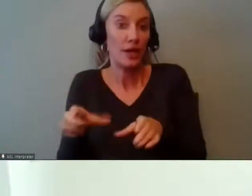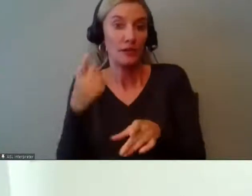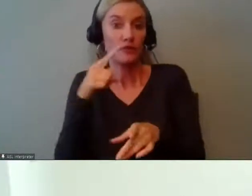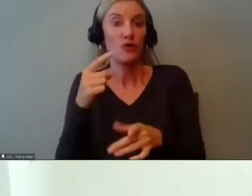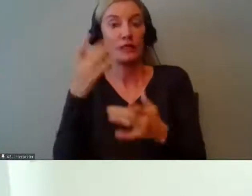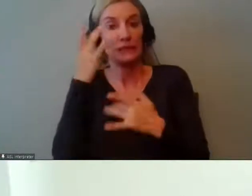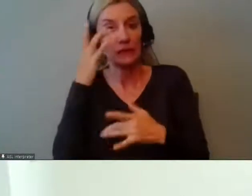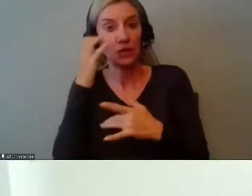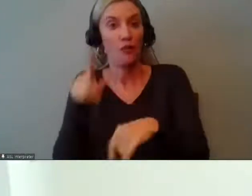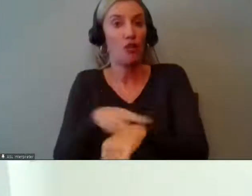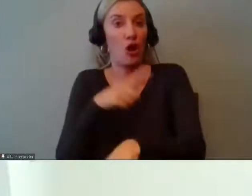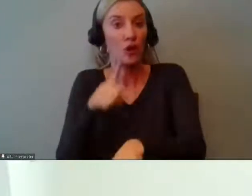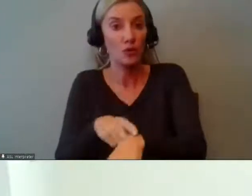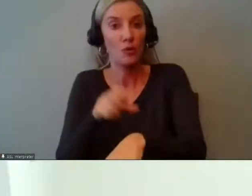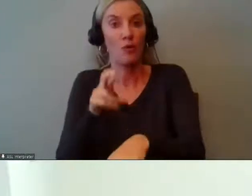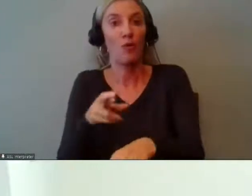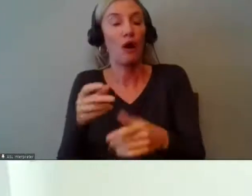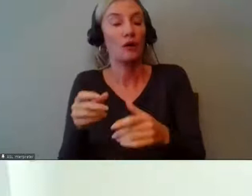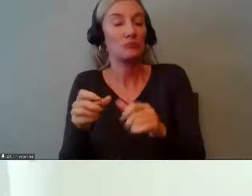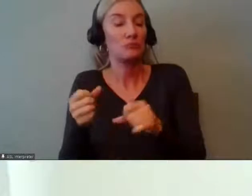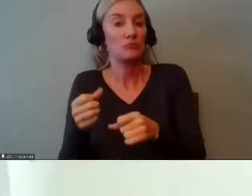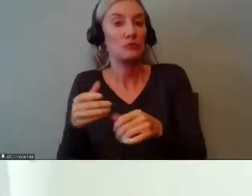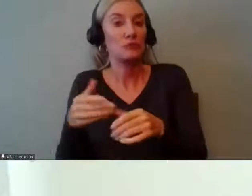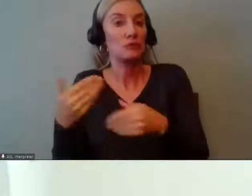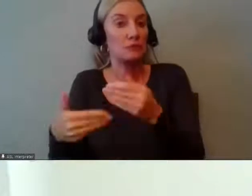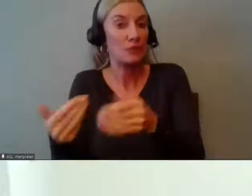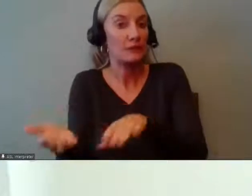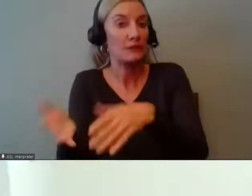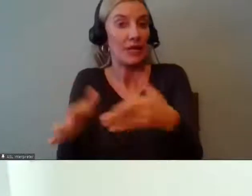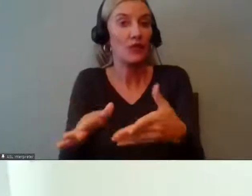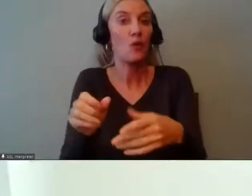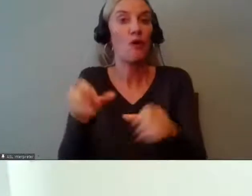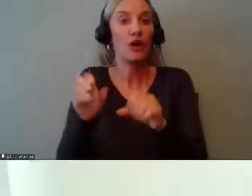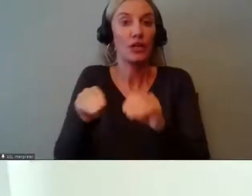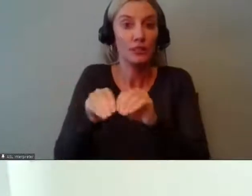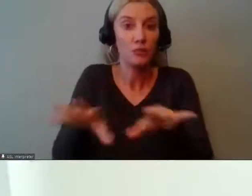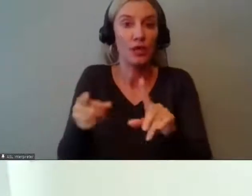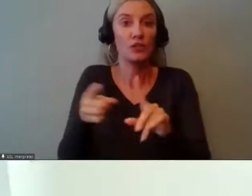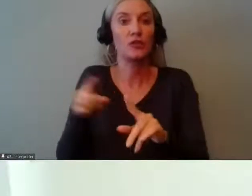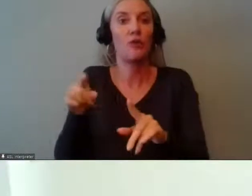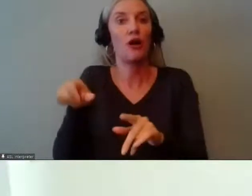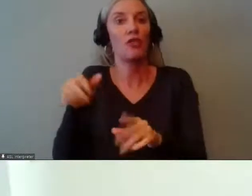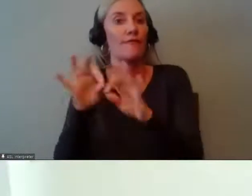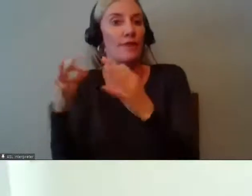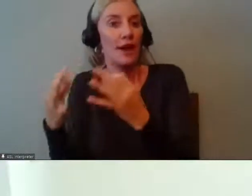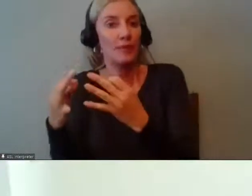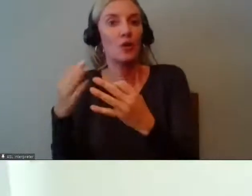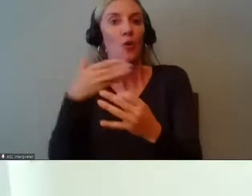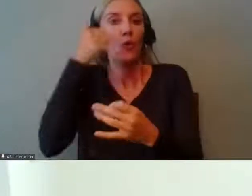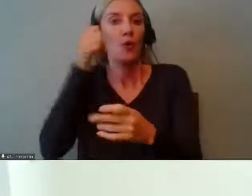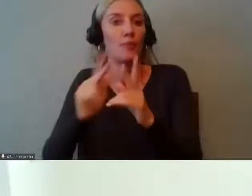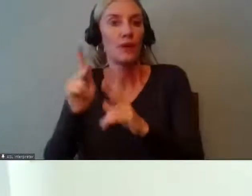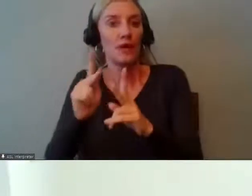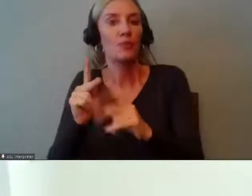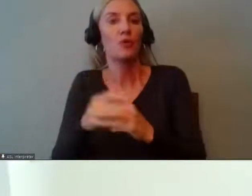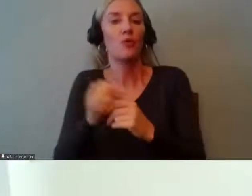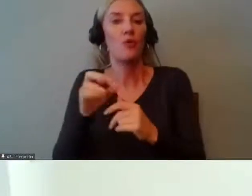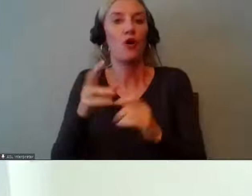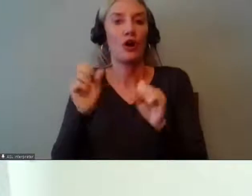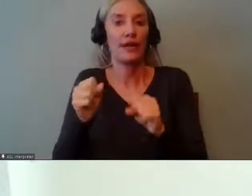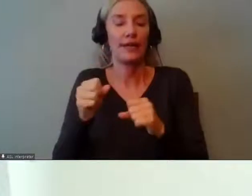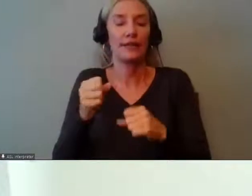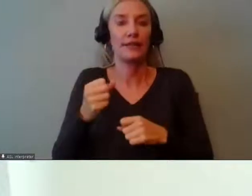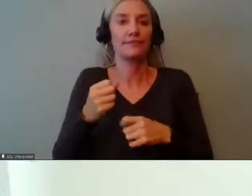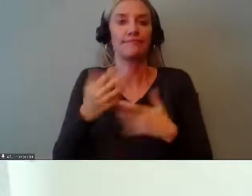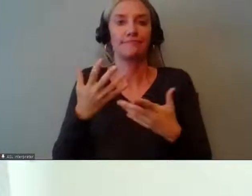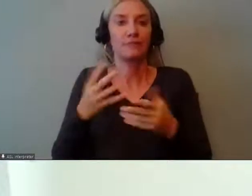virus, especially to vulnerable relatives, and they can harbor a mutating virus that could turn into the next severe variant. So